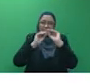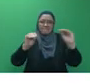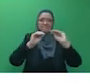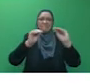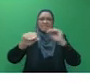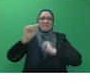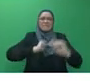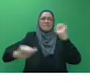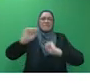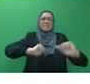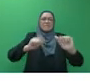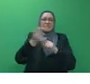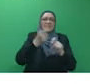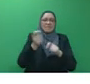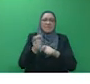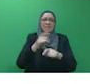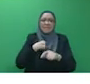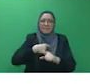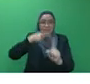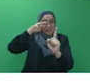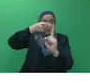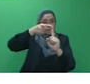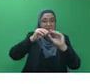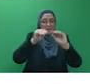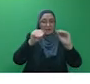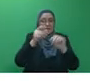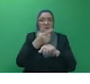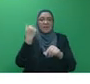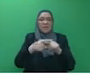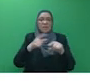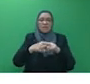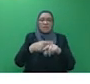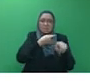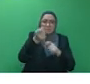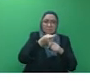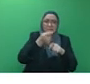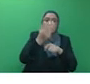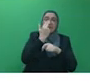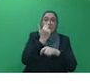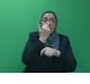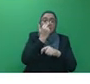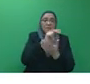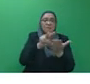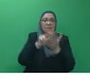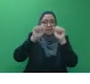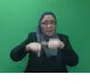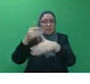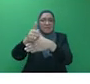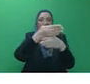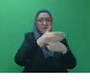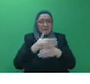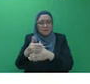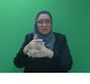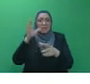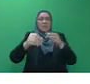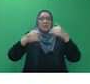wasn't teaching comedy i was doing very specific how to make funny videos why well because funny videos get shared so that